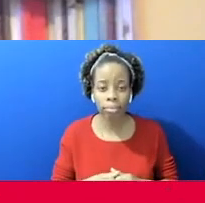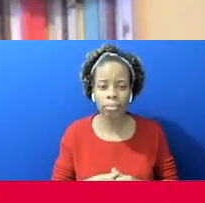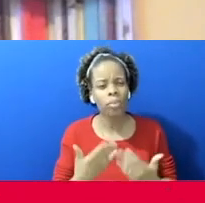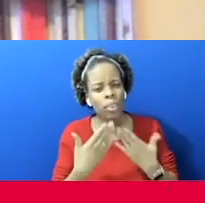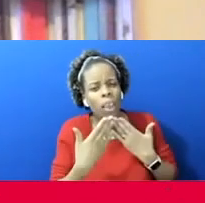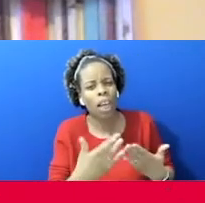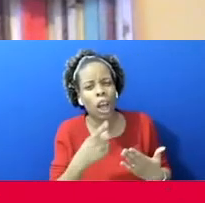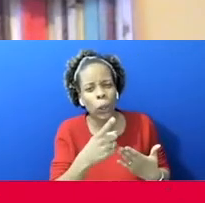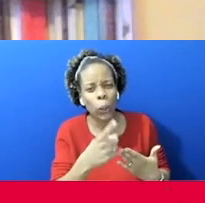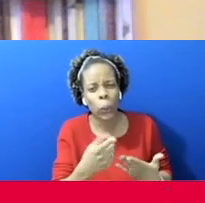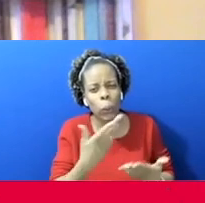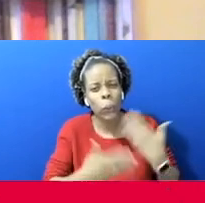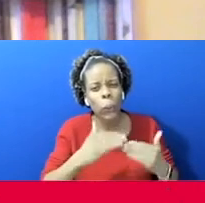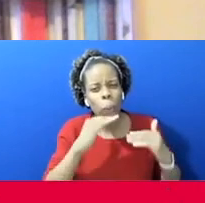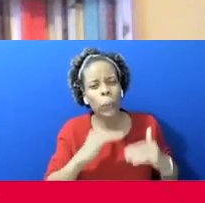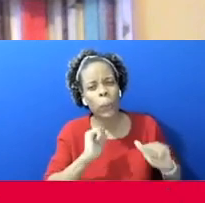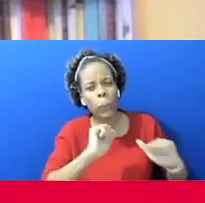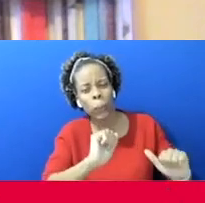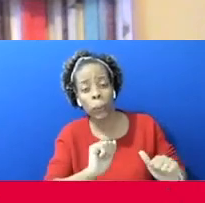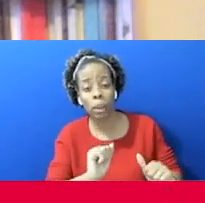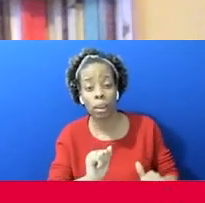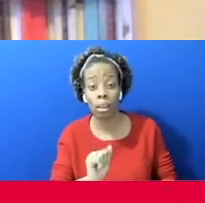thank you for that insight. It was really, really interesting. I actually lied about